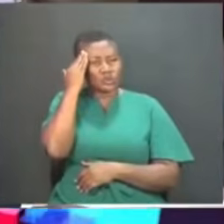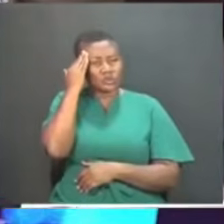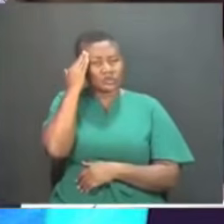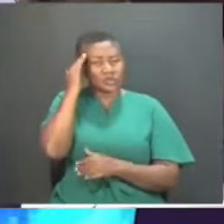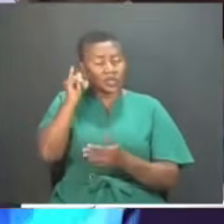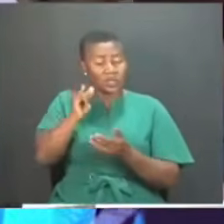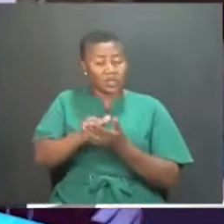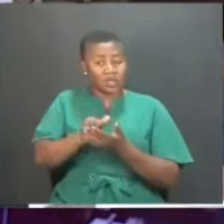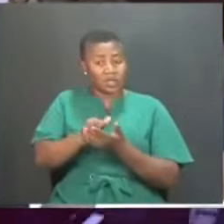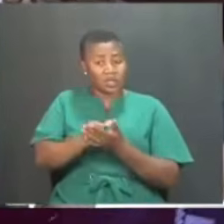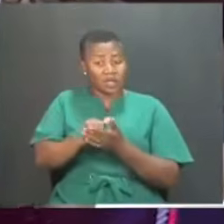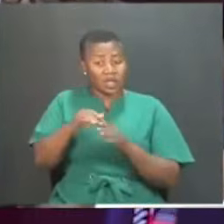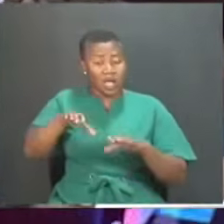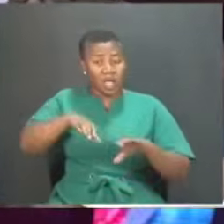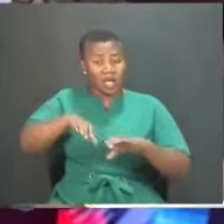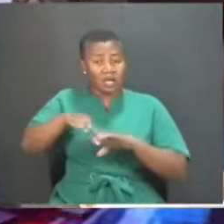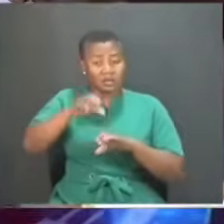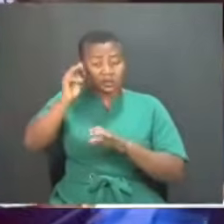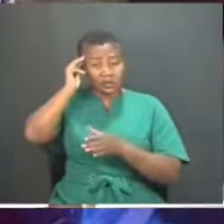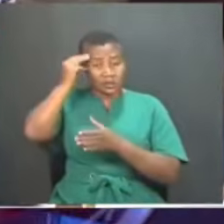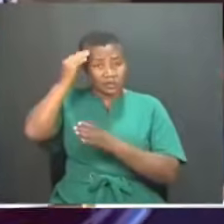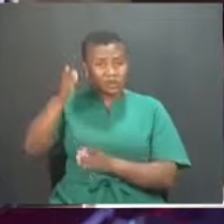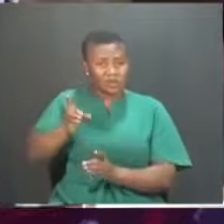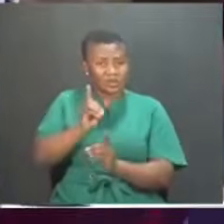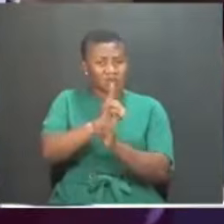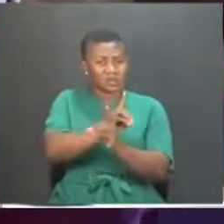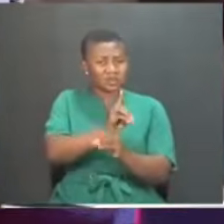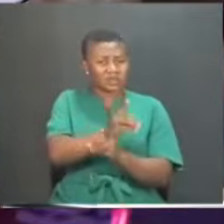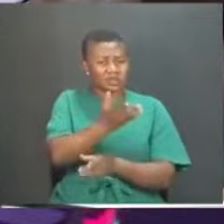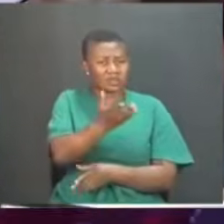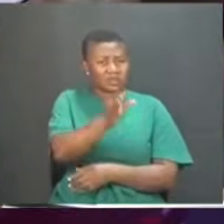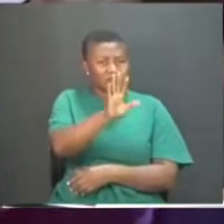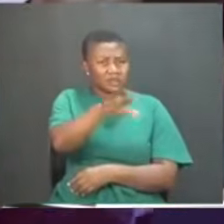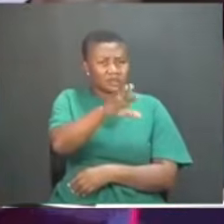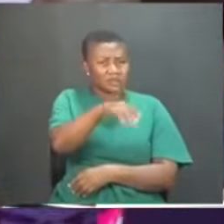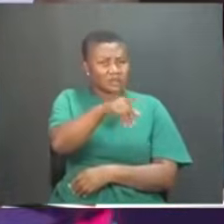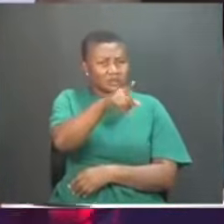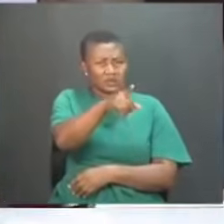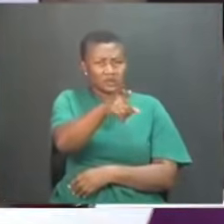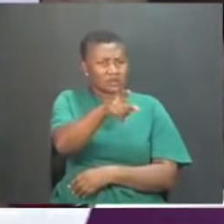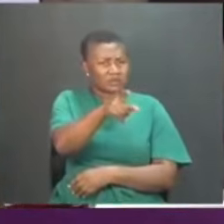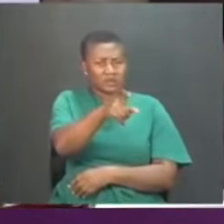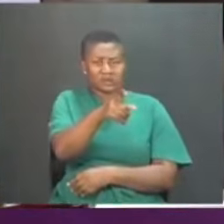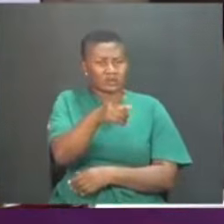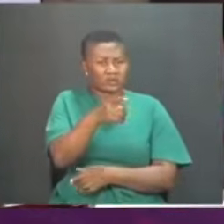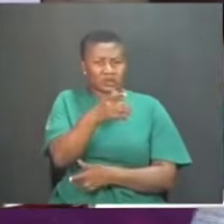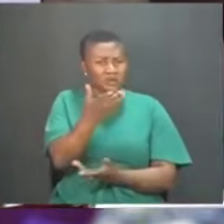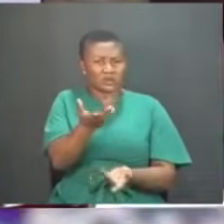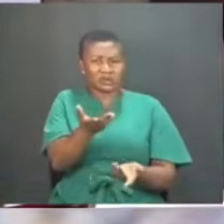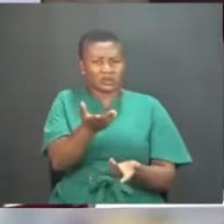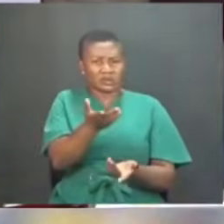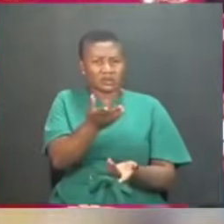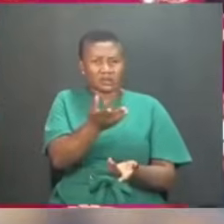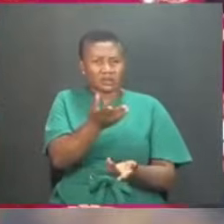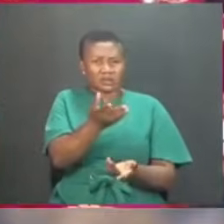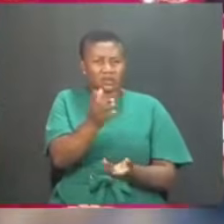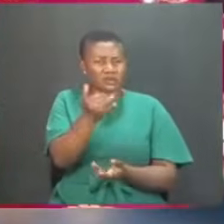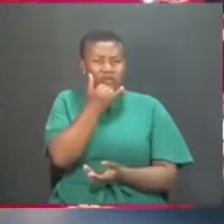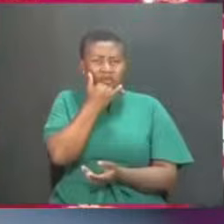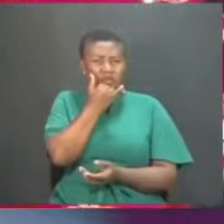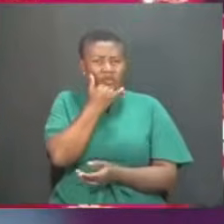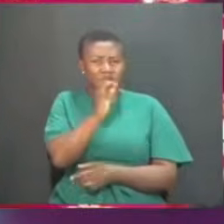acting Minister for Defense, Honourable Member, you are completely out of order. I'm just Why?